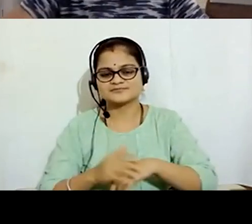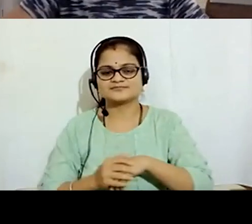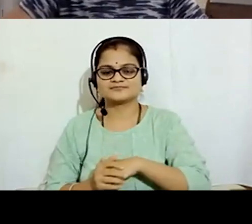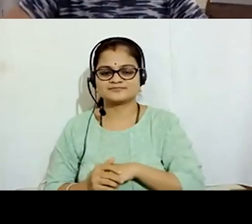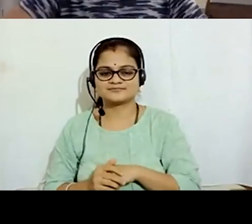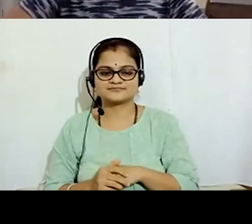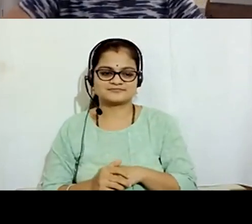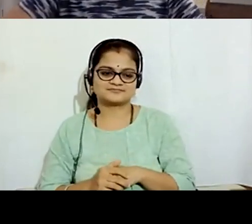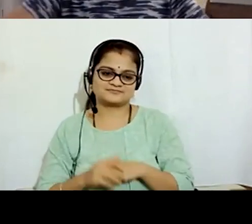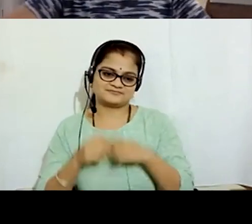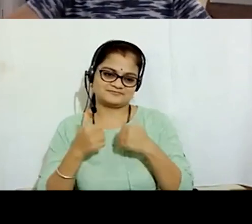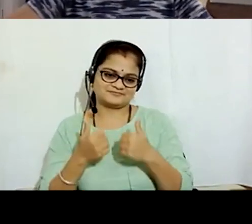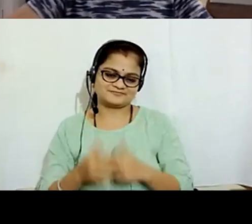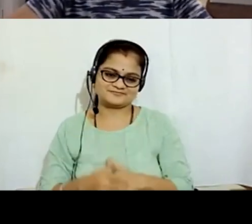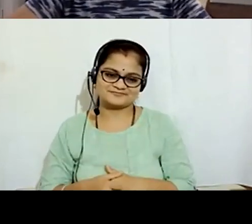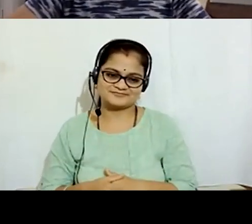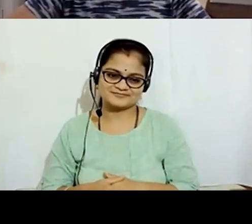Credit. yeah.